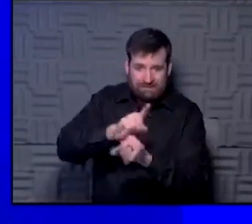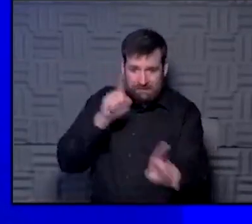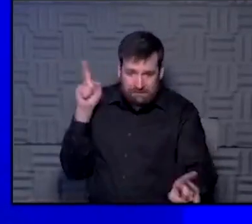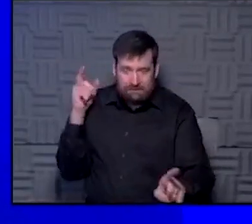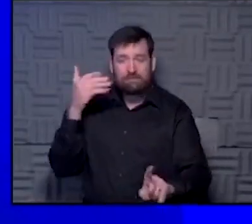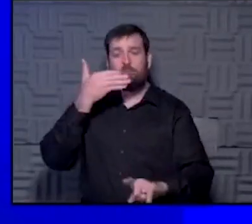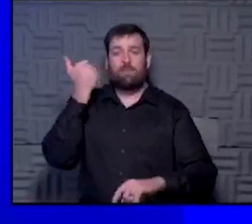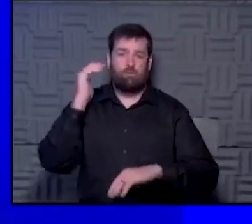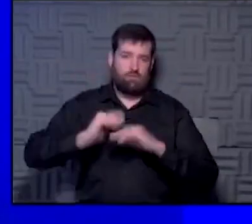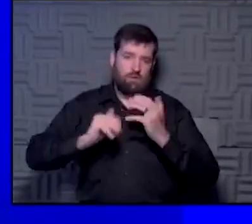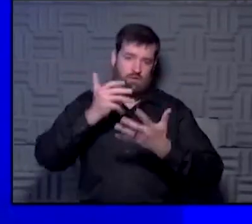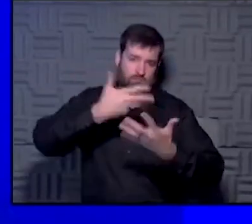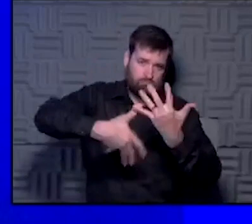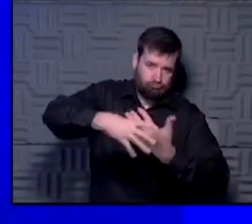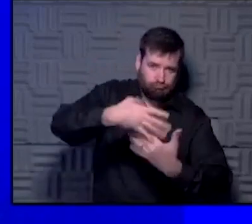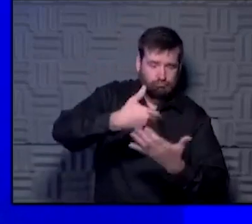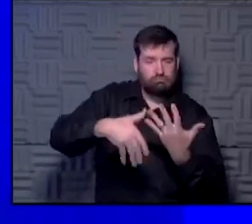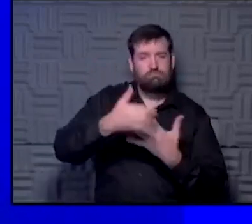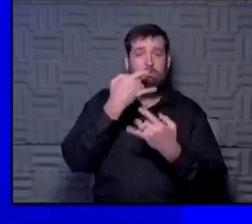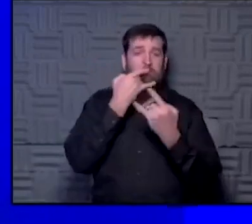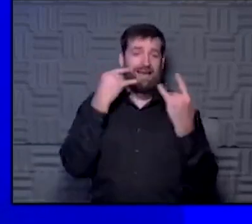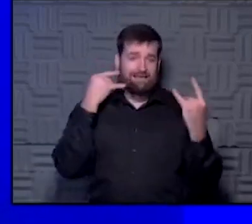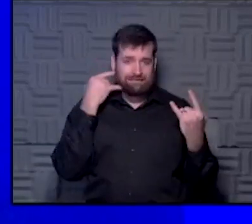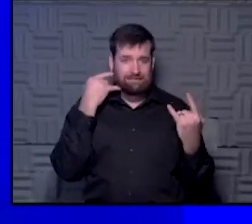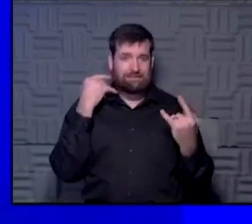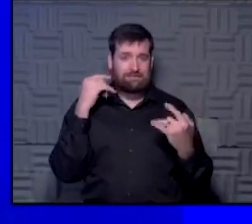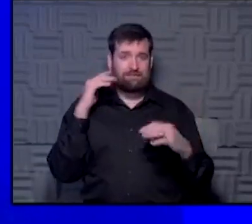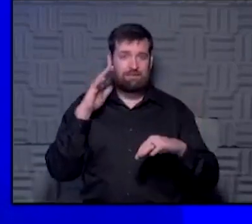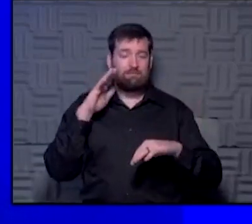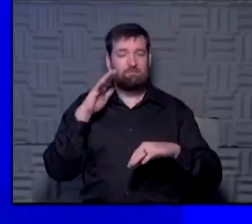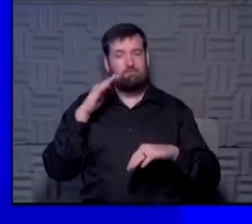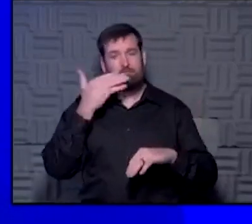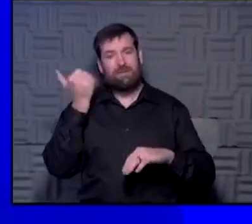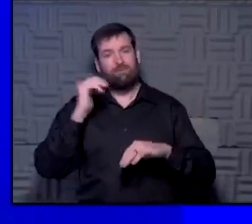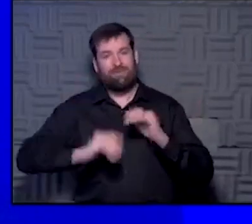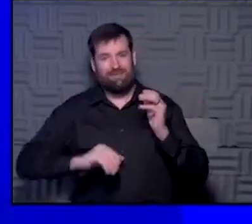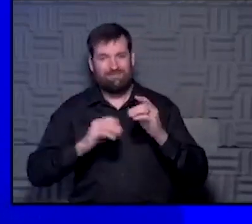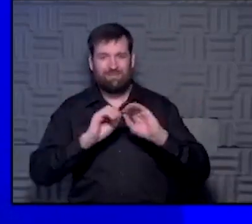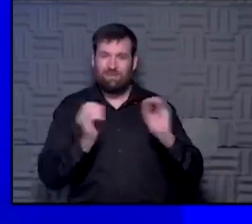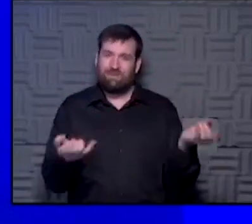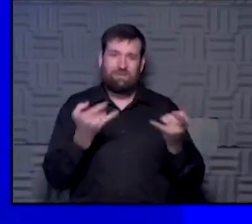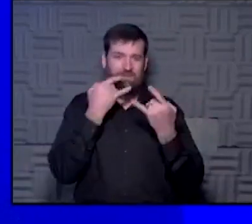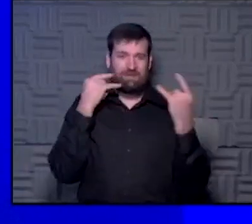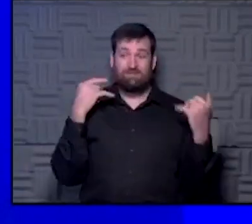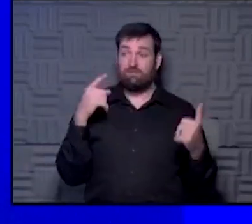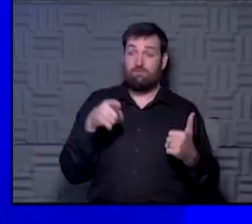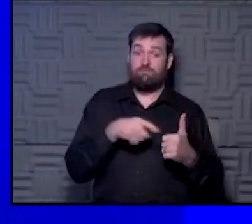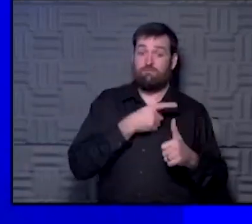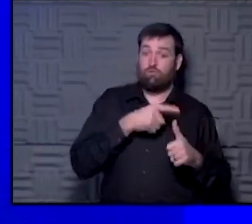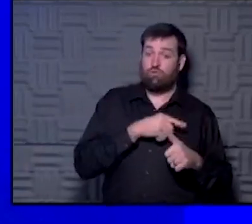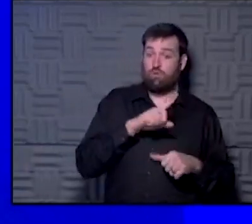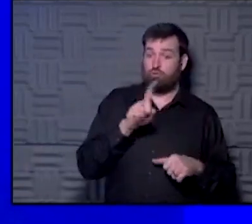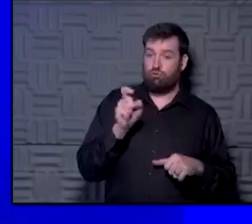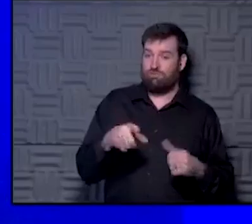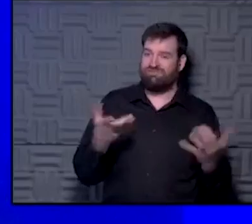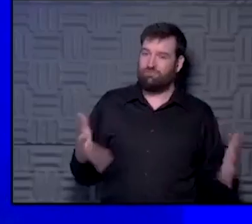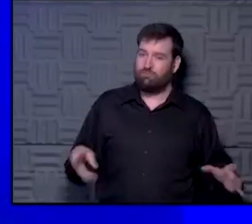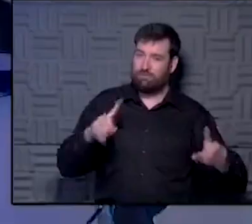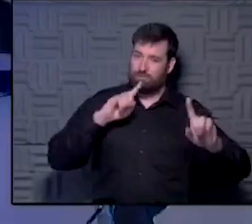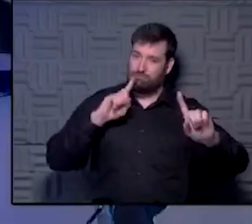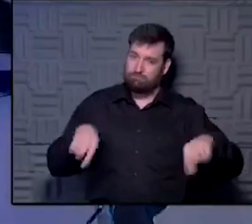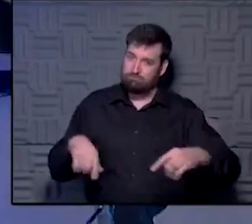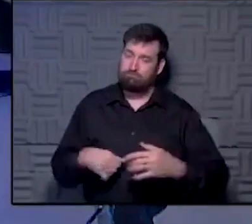proximity. Masking is always much better than than not masking, as we heard about in that first question as well.